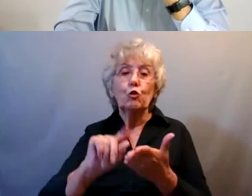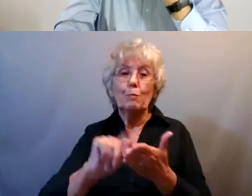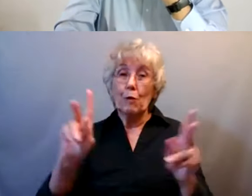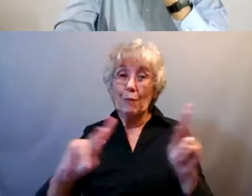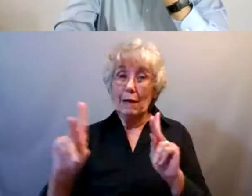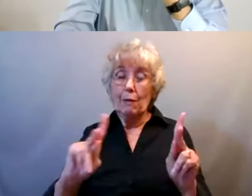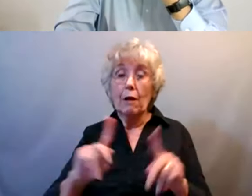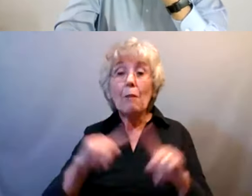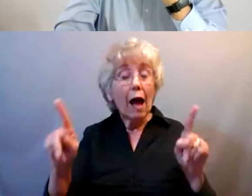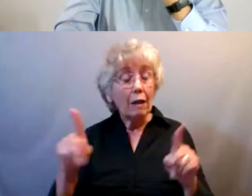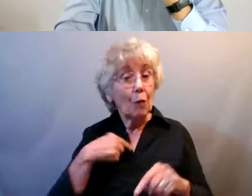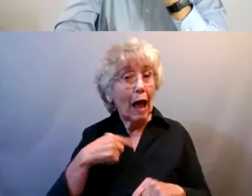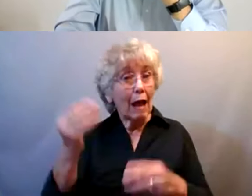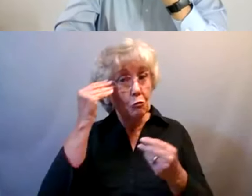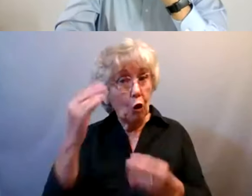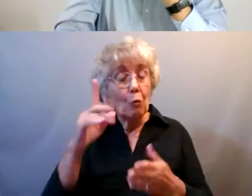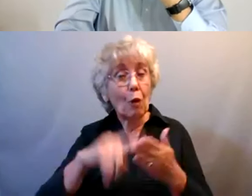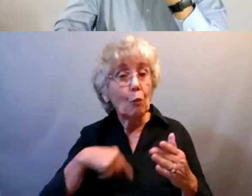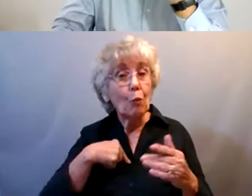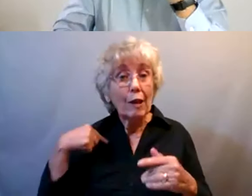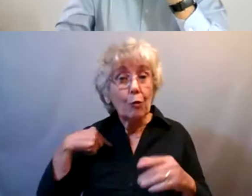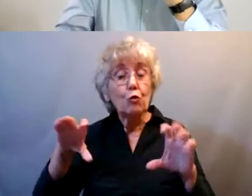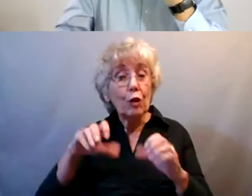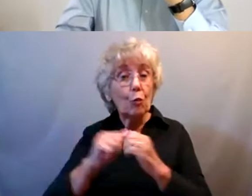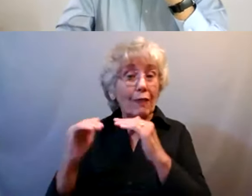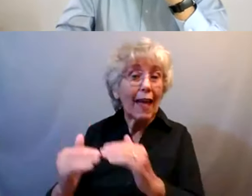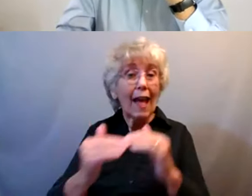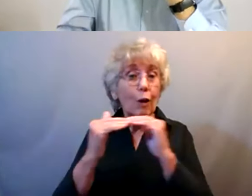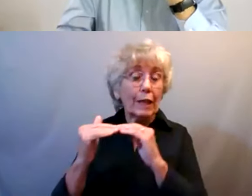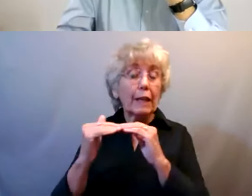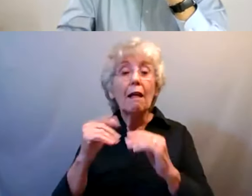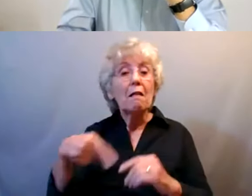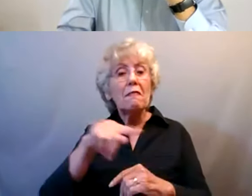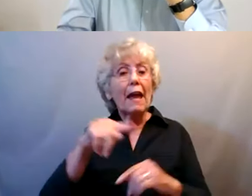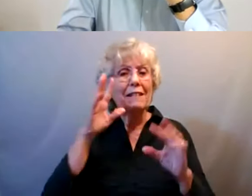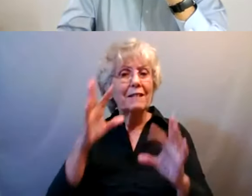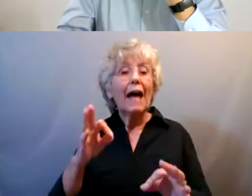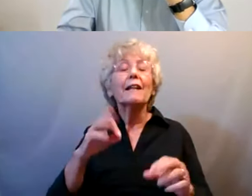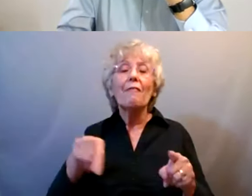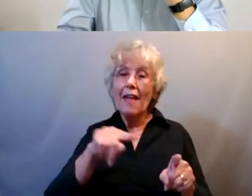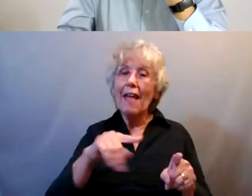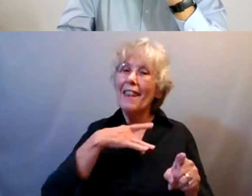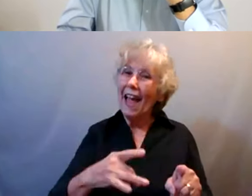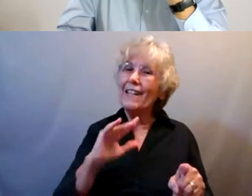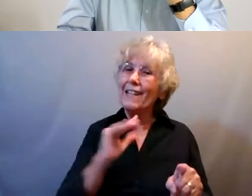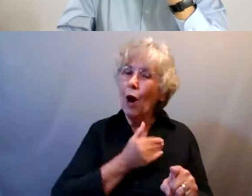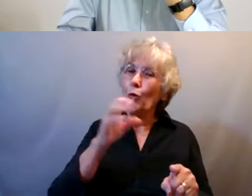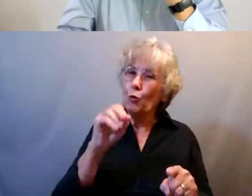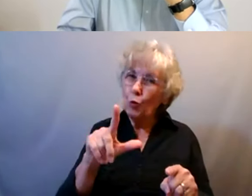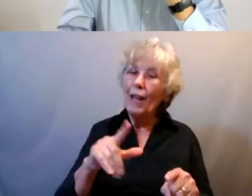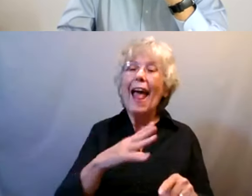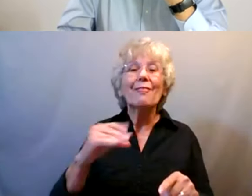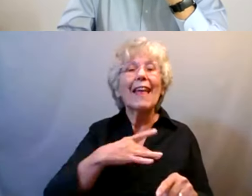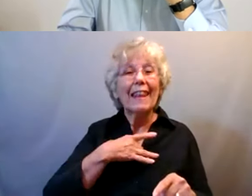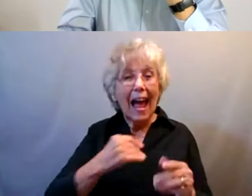I told them about what we were doing with equity, they decided they liked the tool and they liked the glossary, so